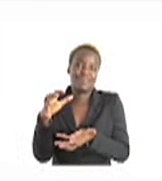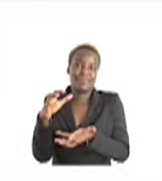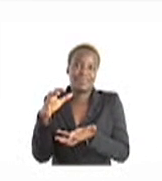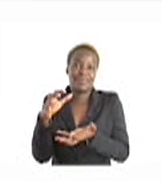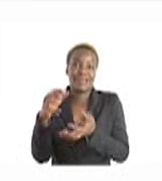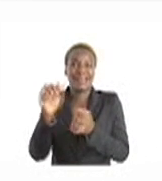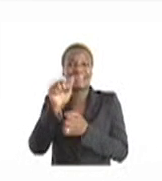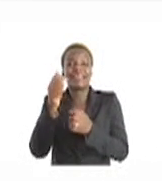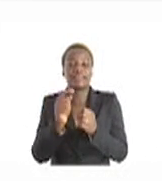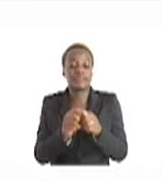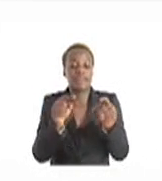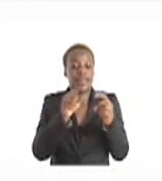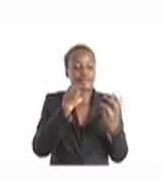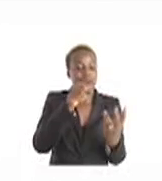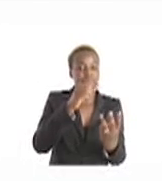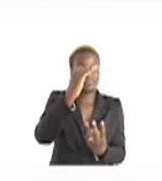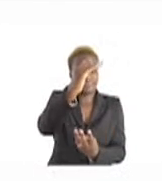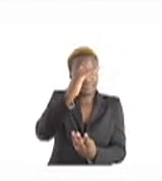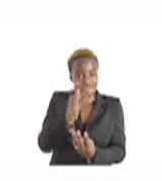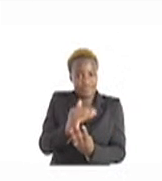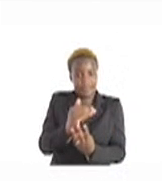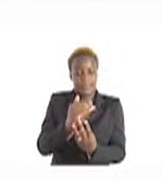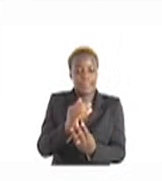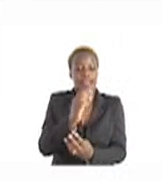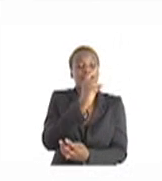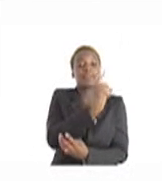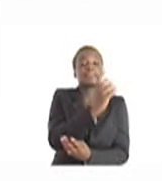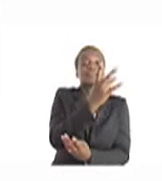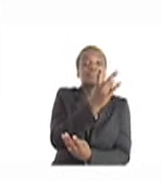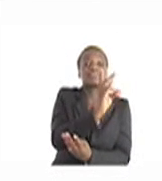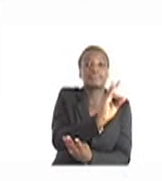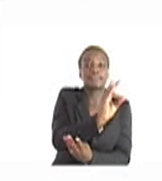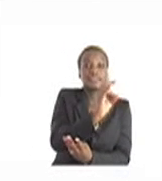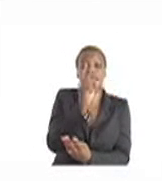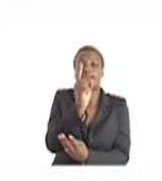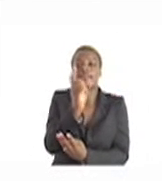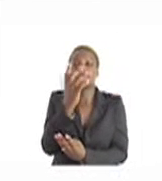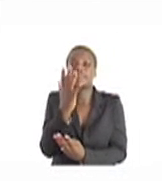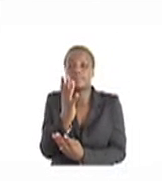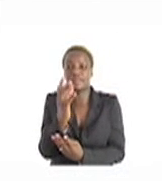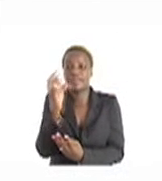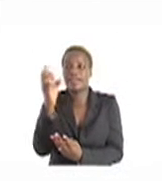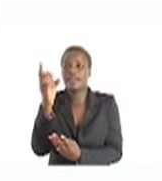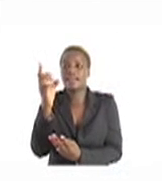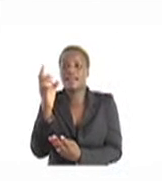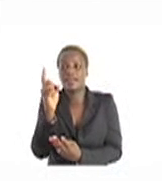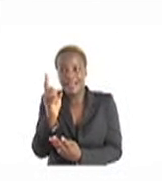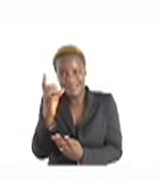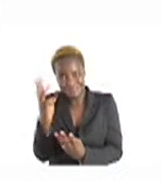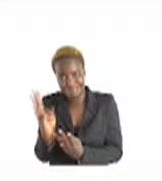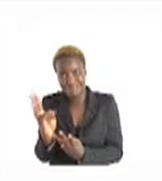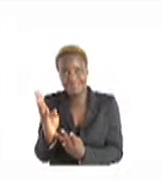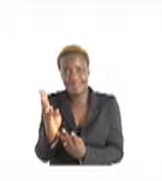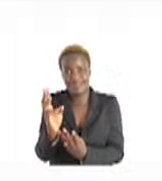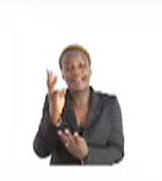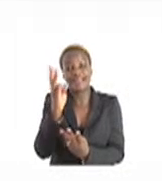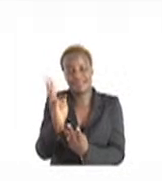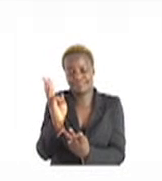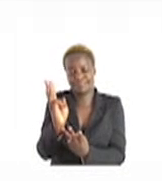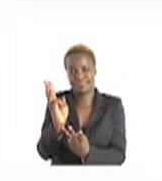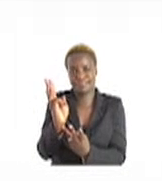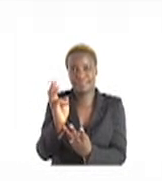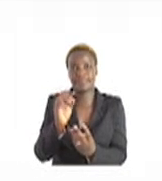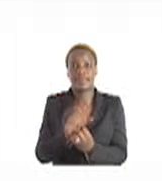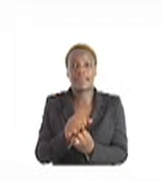one. 17, 15, 1. We can see all the digits standing in the first places are